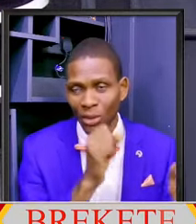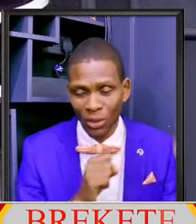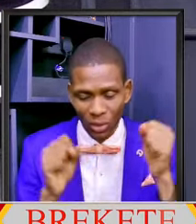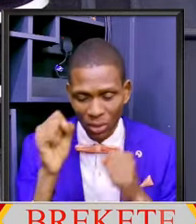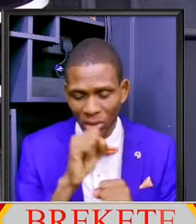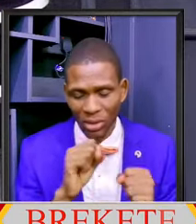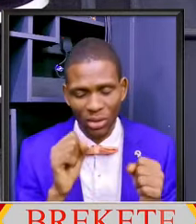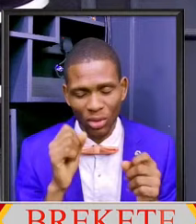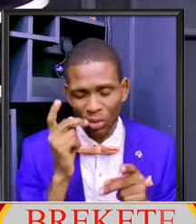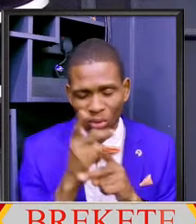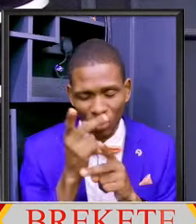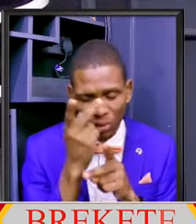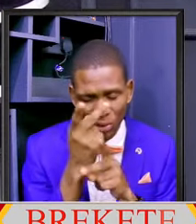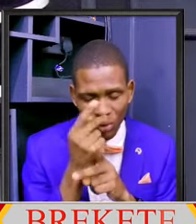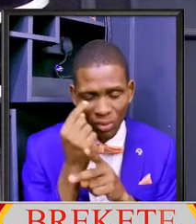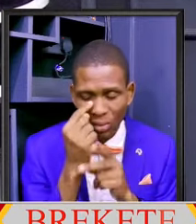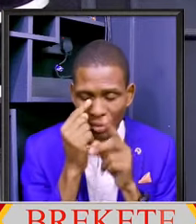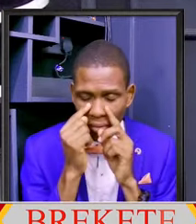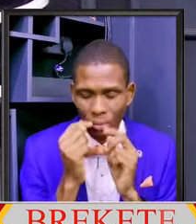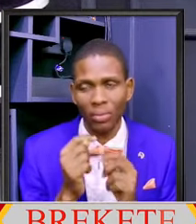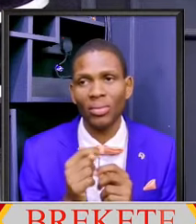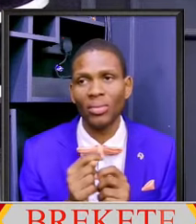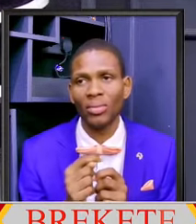back tears the whole of today.